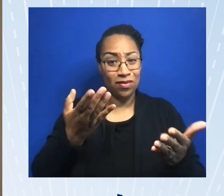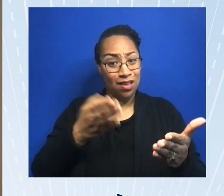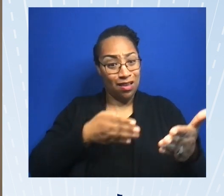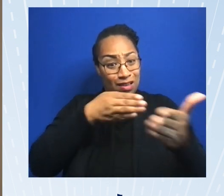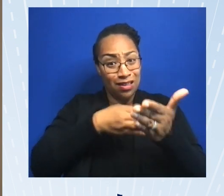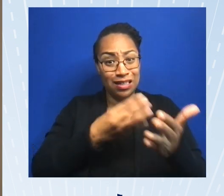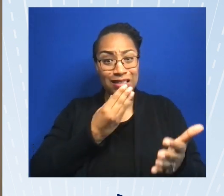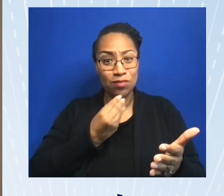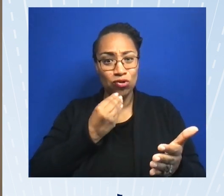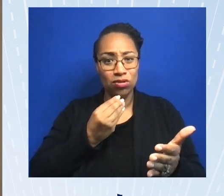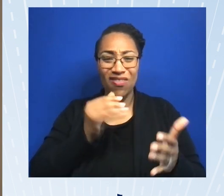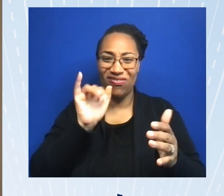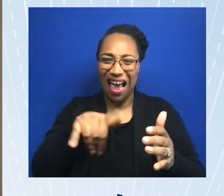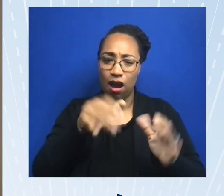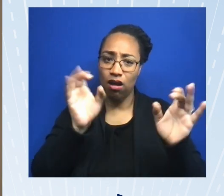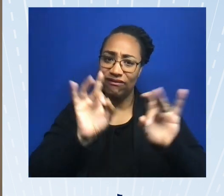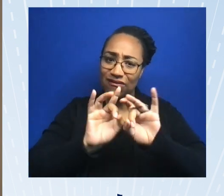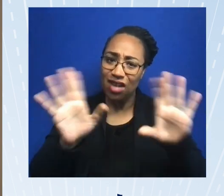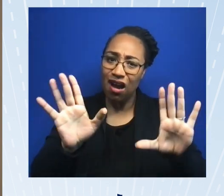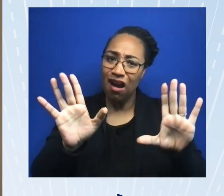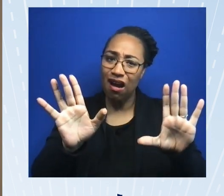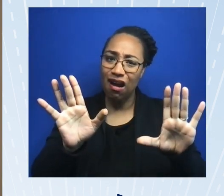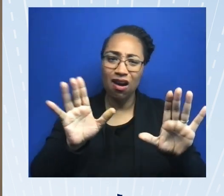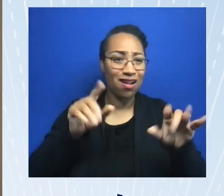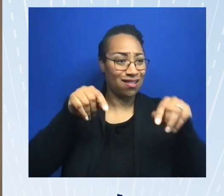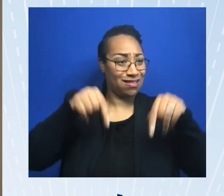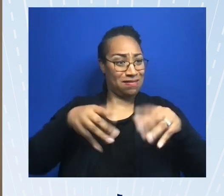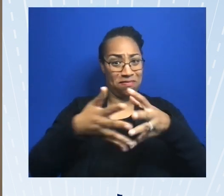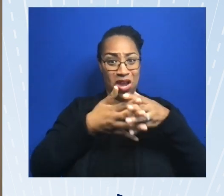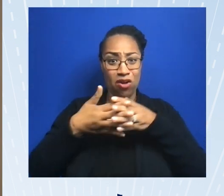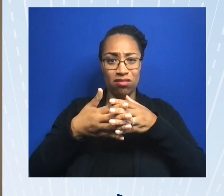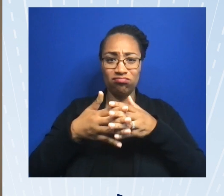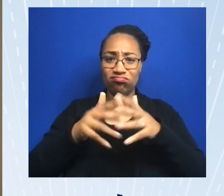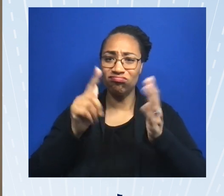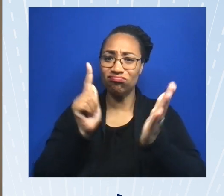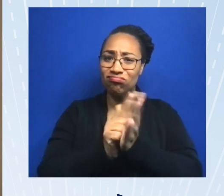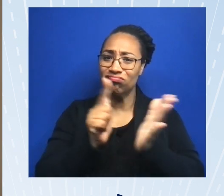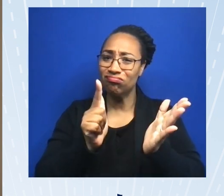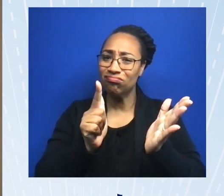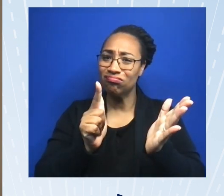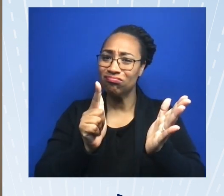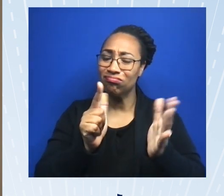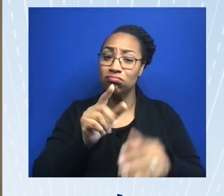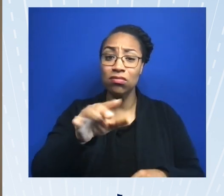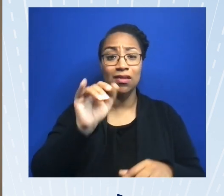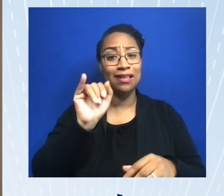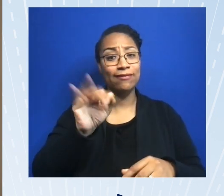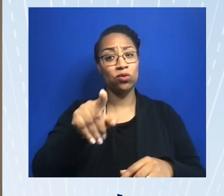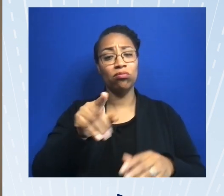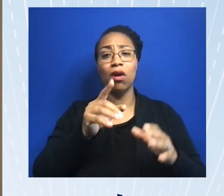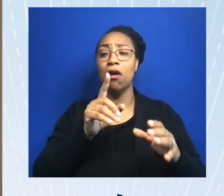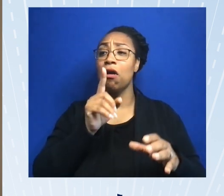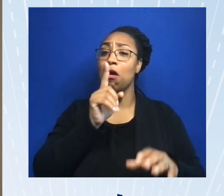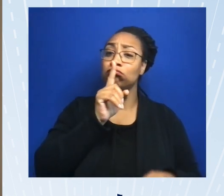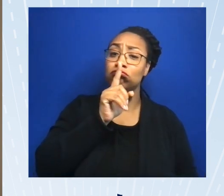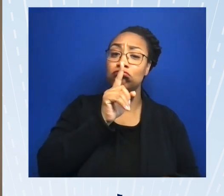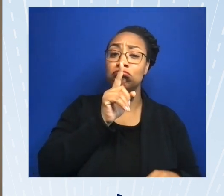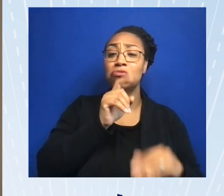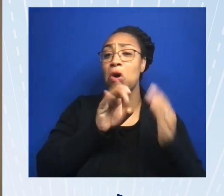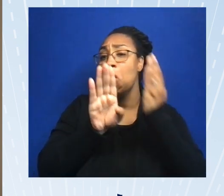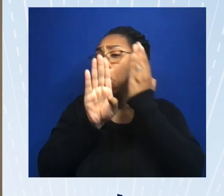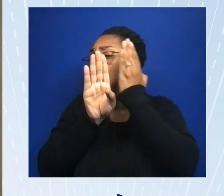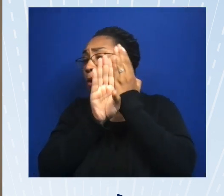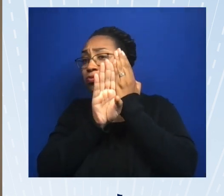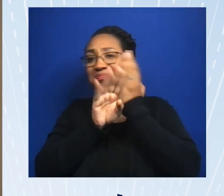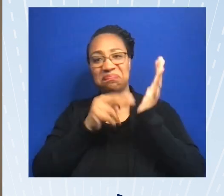silence is complicity, and it cannot remain silent. I will not remain silent. You should not either. That's why today